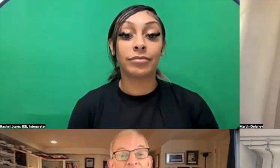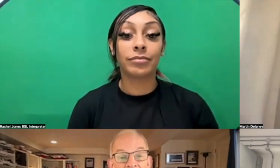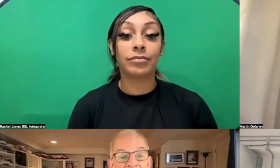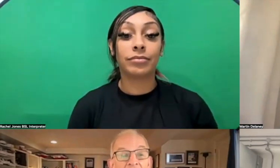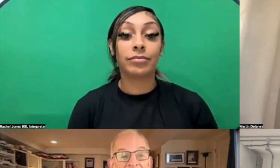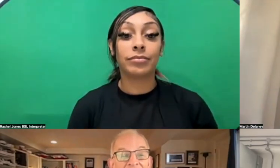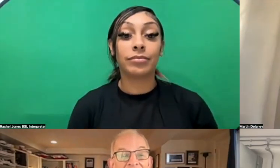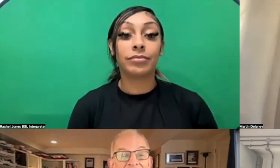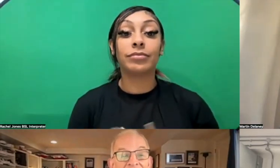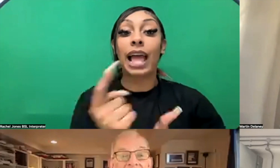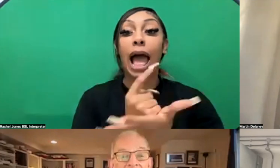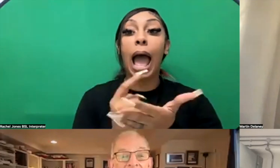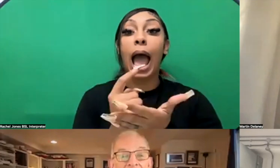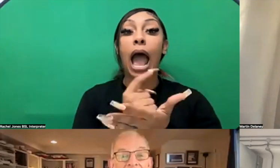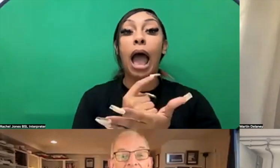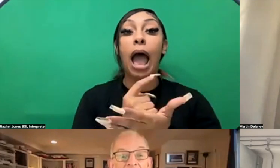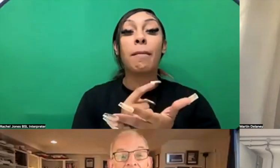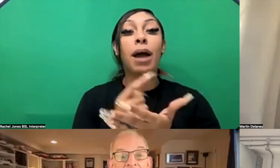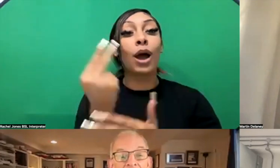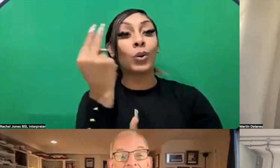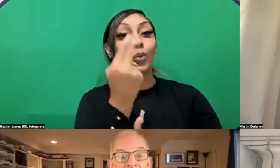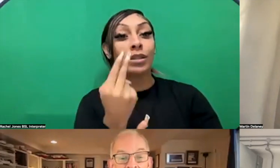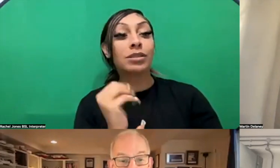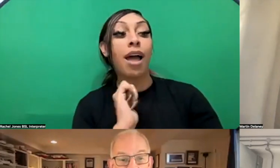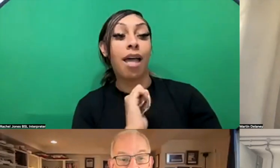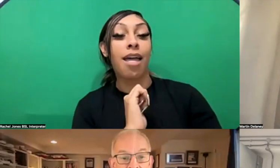About the design. And there's